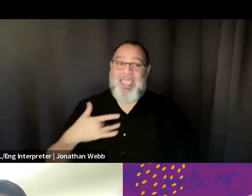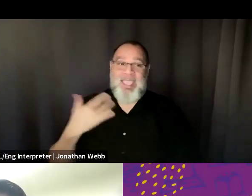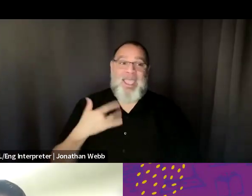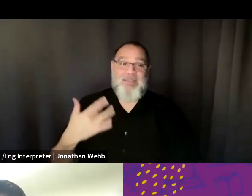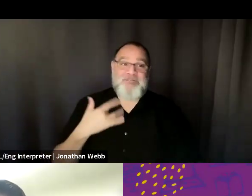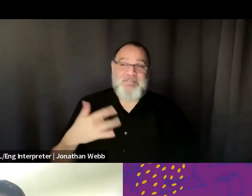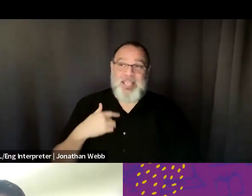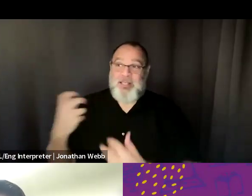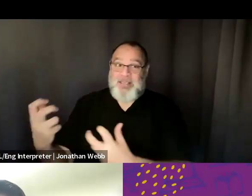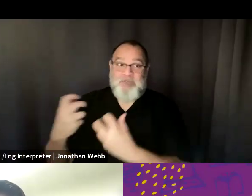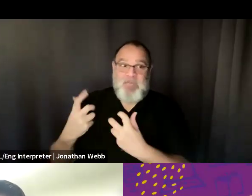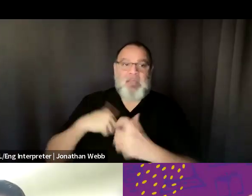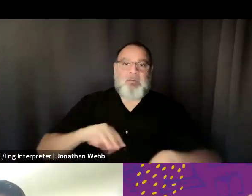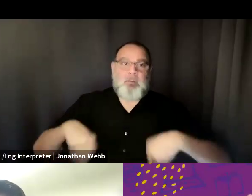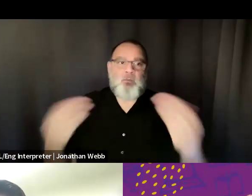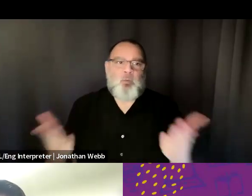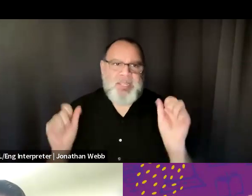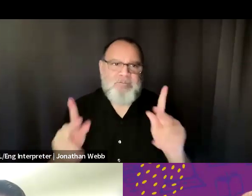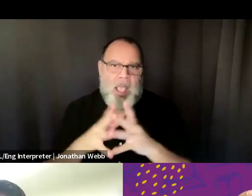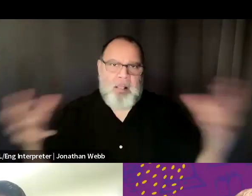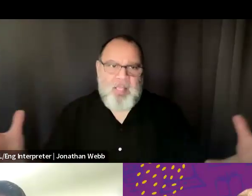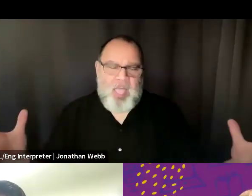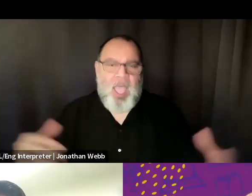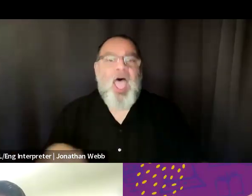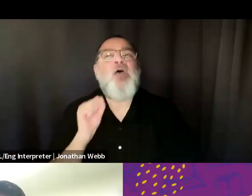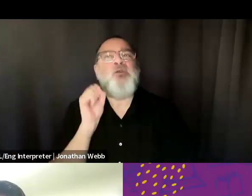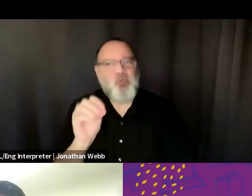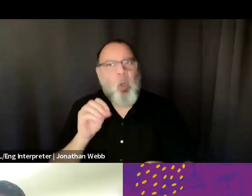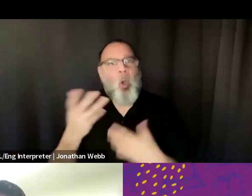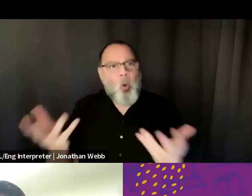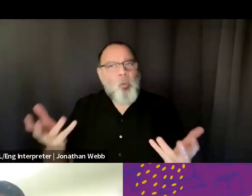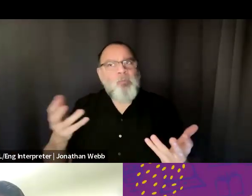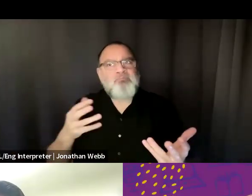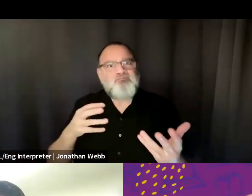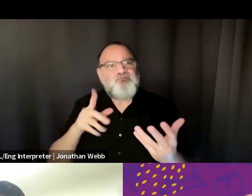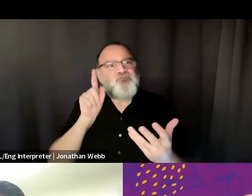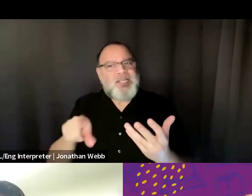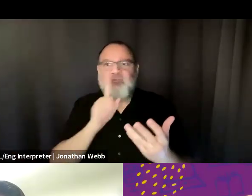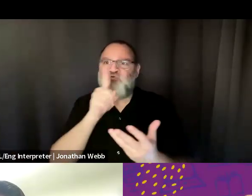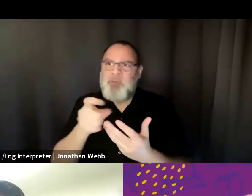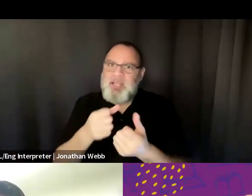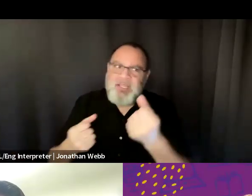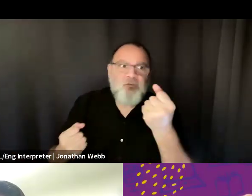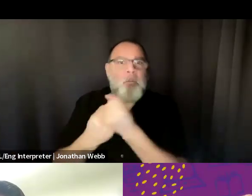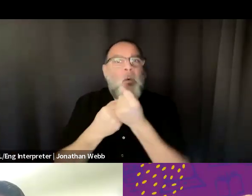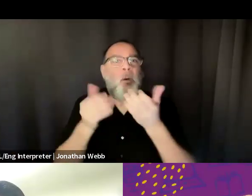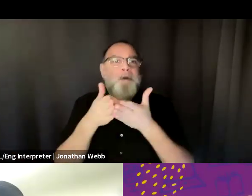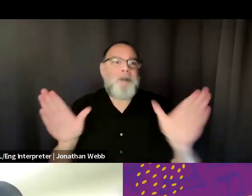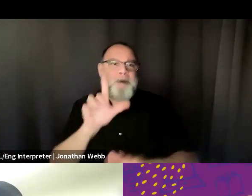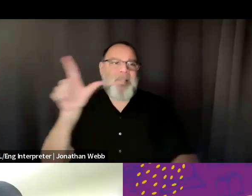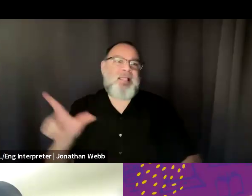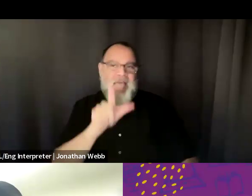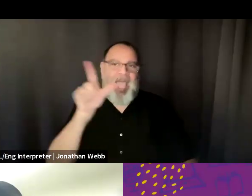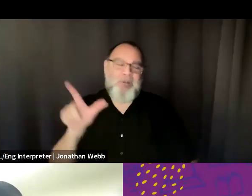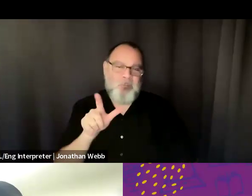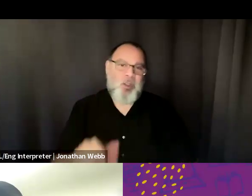So, please be vocal about supporting public libraries and doing work in this space. I'd